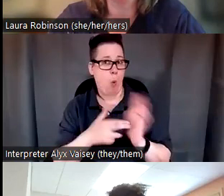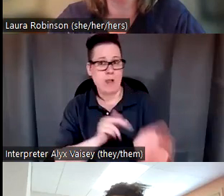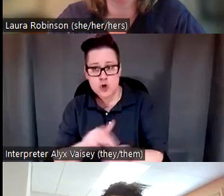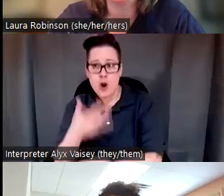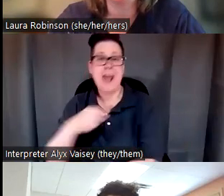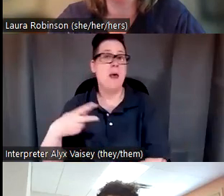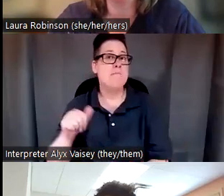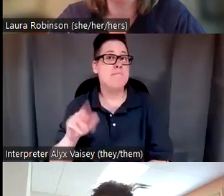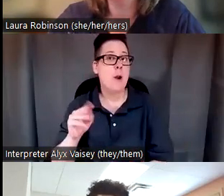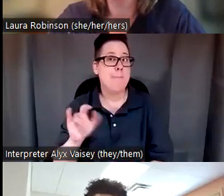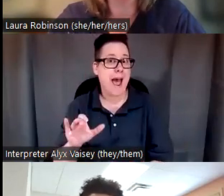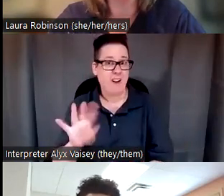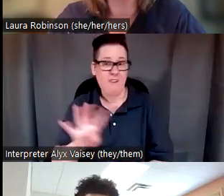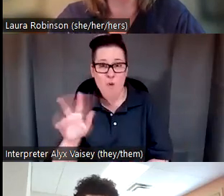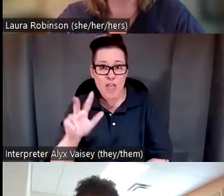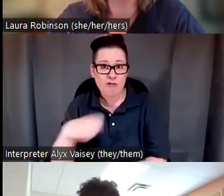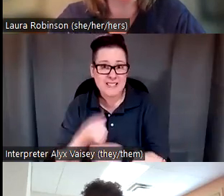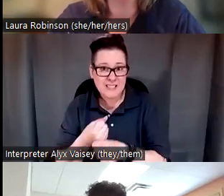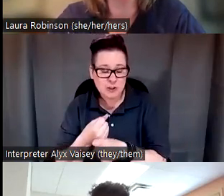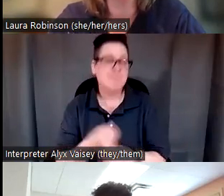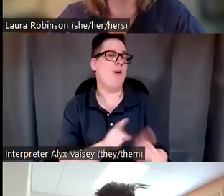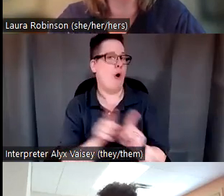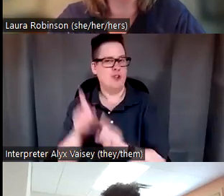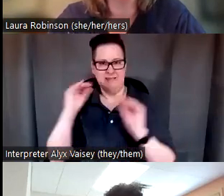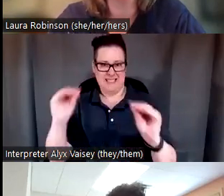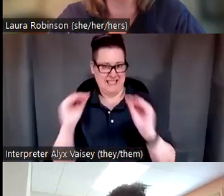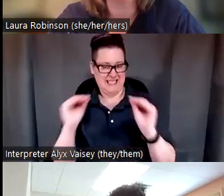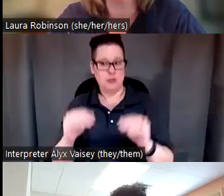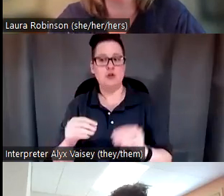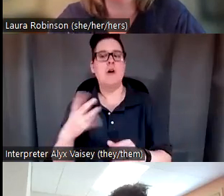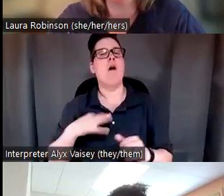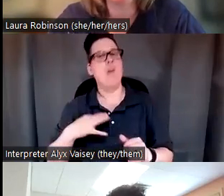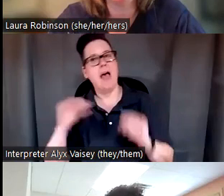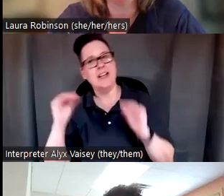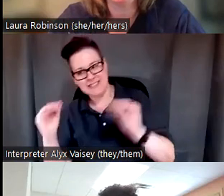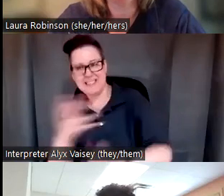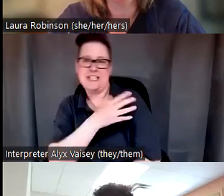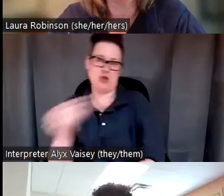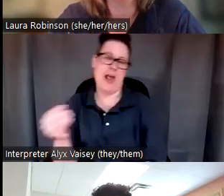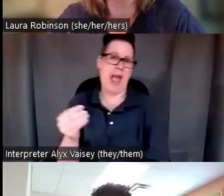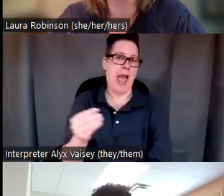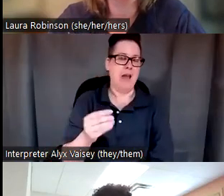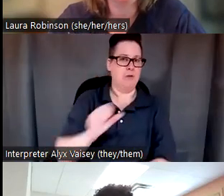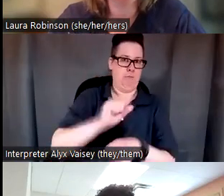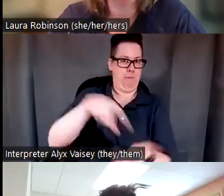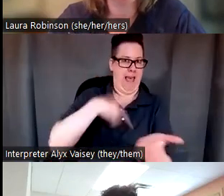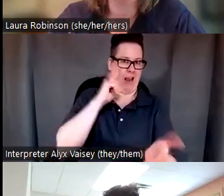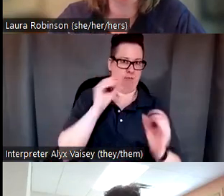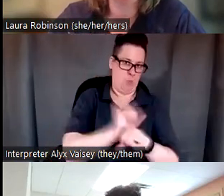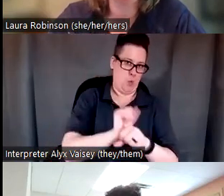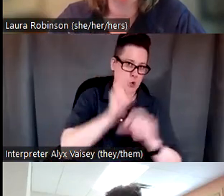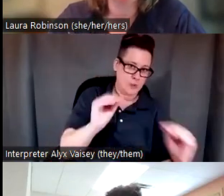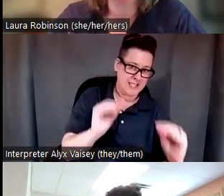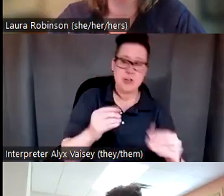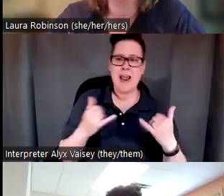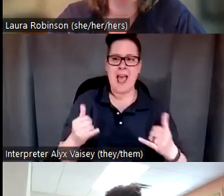paramedic for 43 years. Charlotte has been an educator in both volunteer and professional environments. Now in retirement, I don't know, I